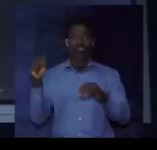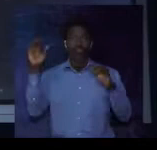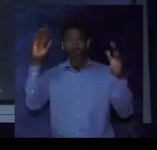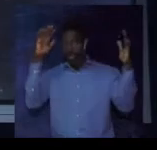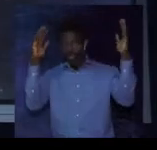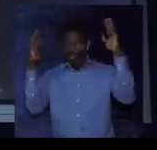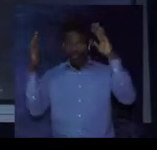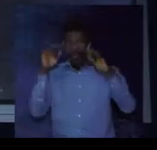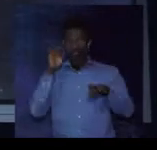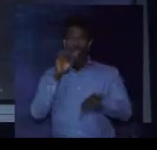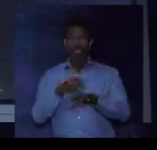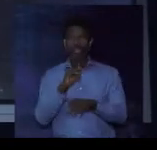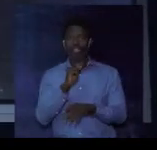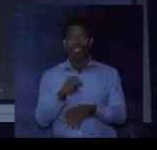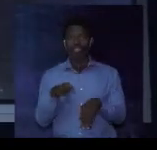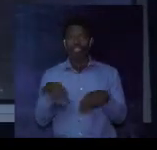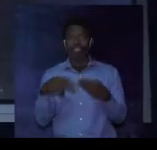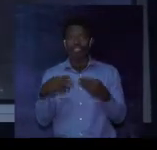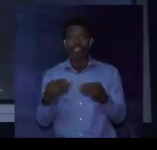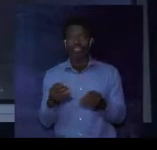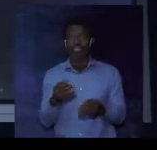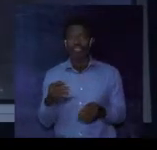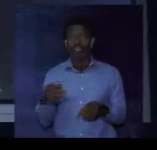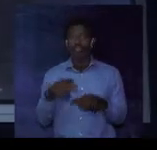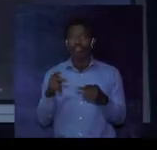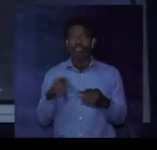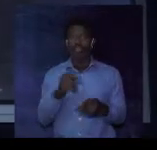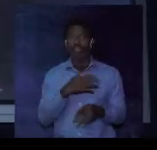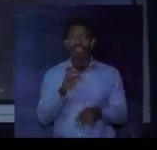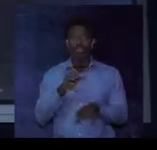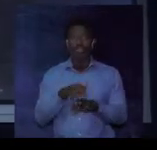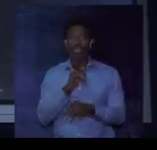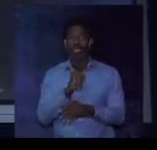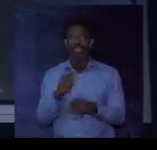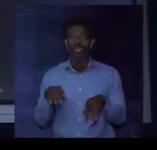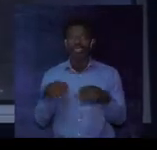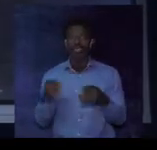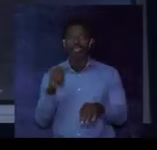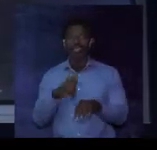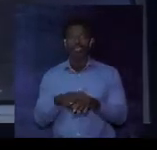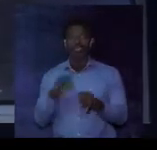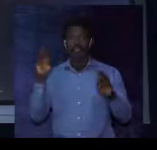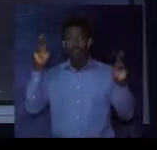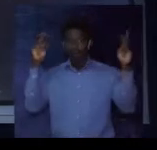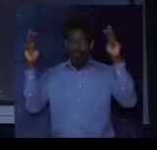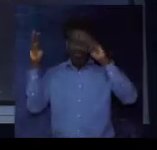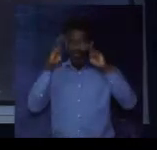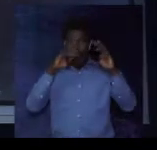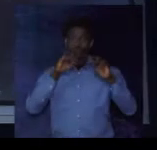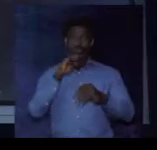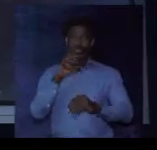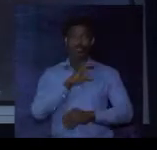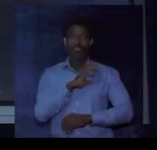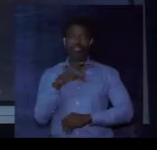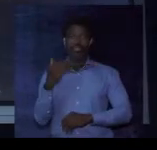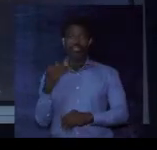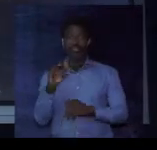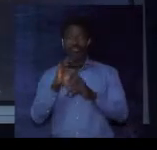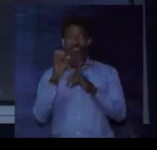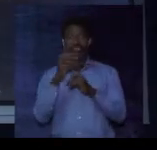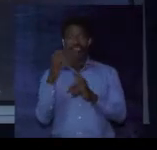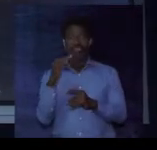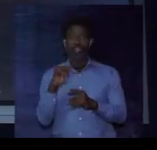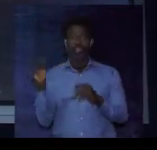of our atmosphere at a given place and at a given time. Weather is the condition of